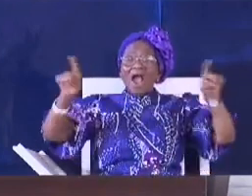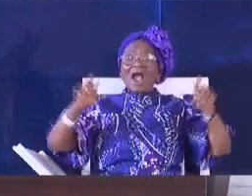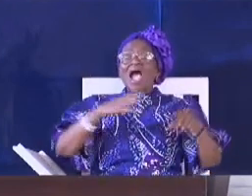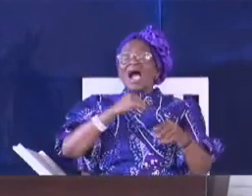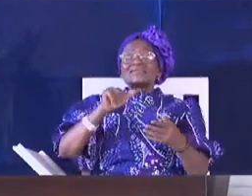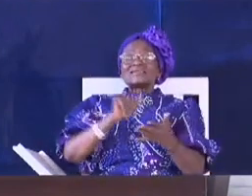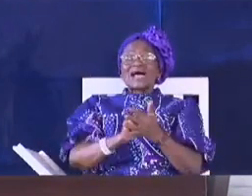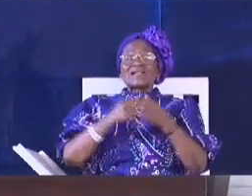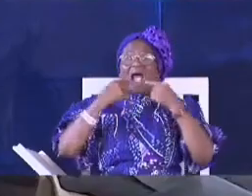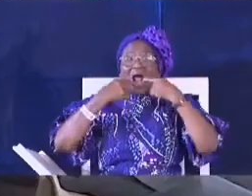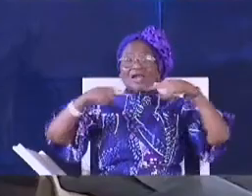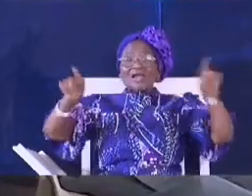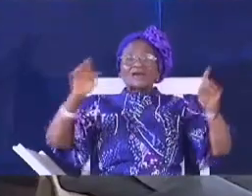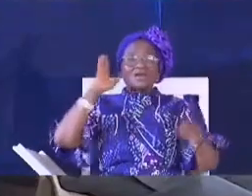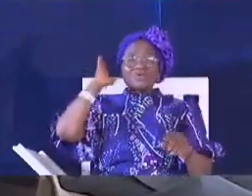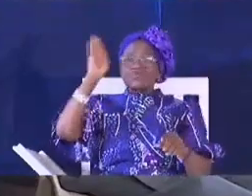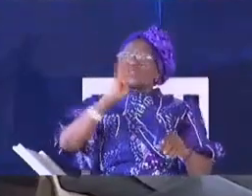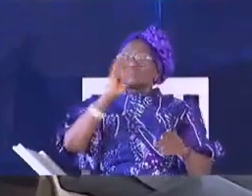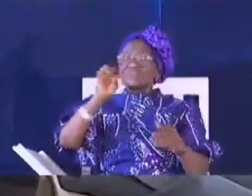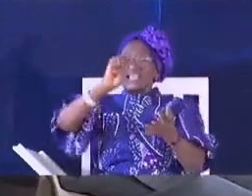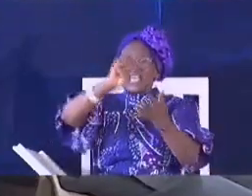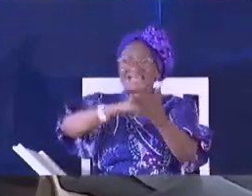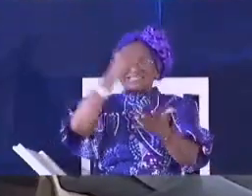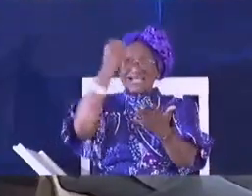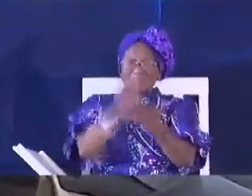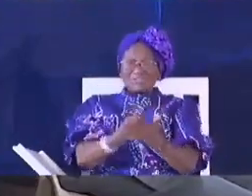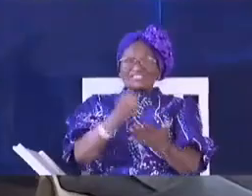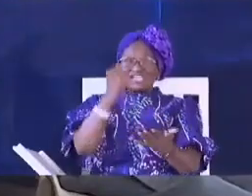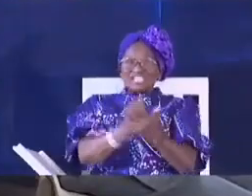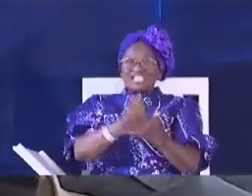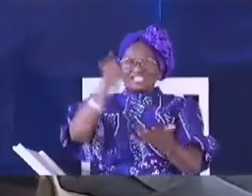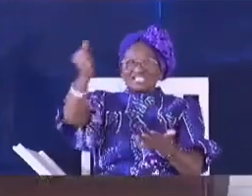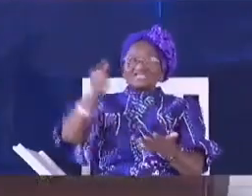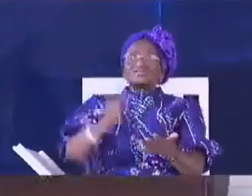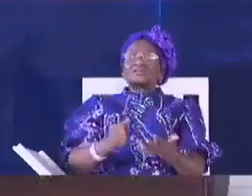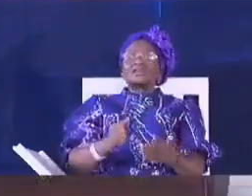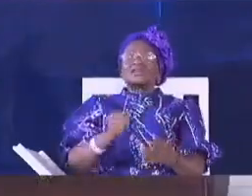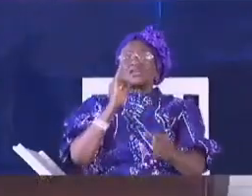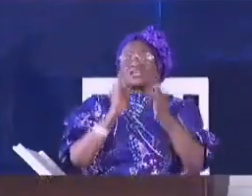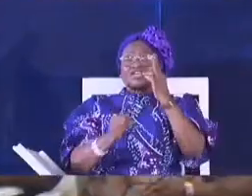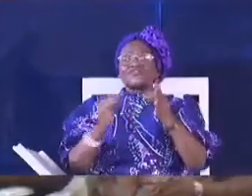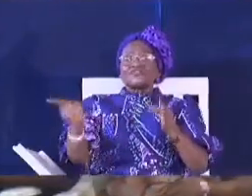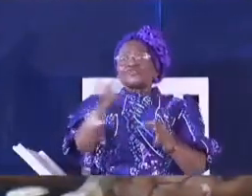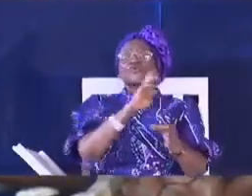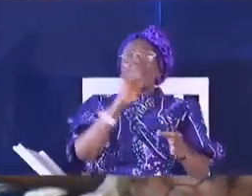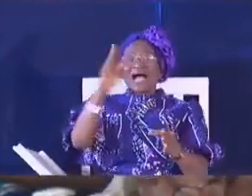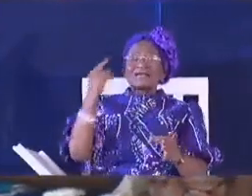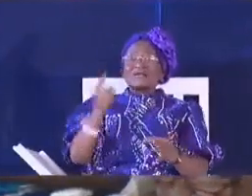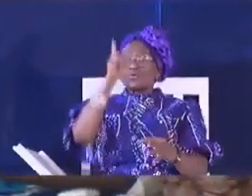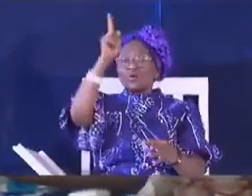to be established. If you are the one, let me hear you say amen.